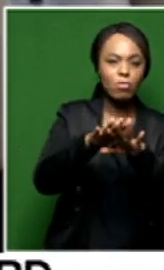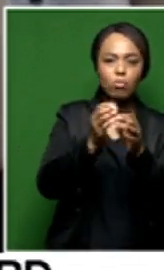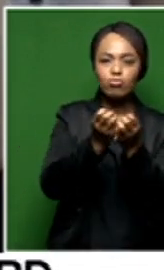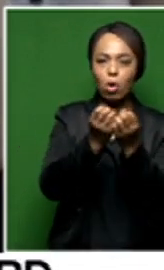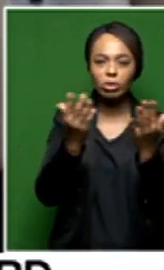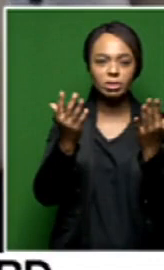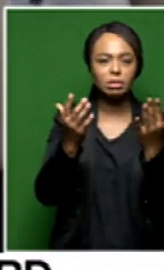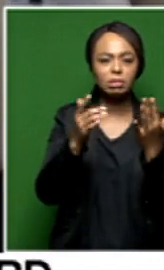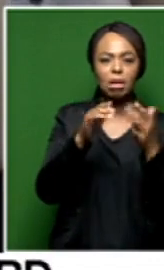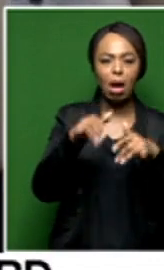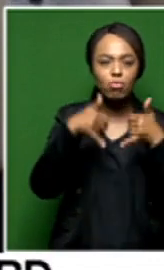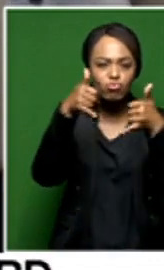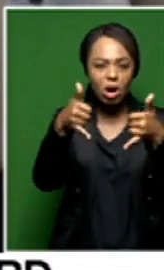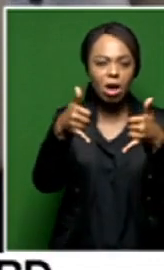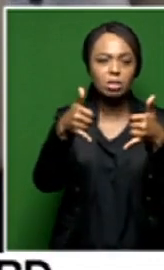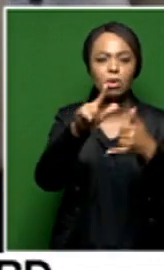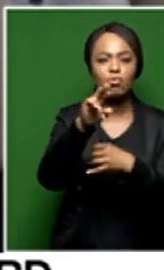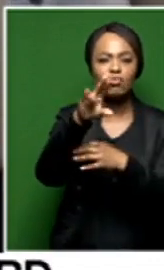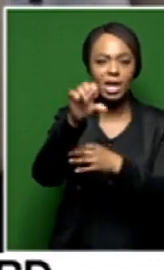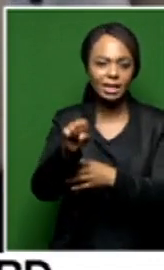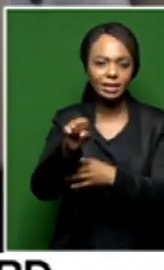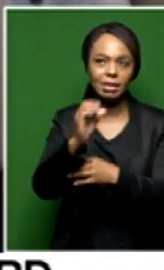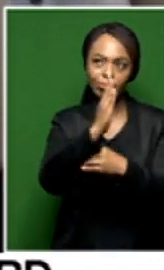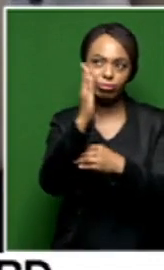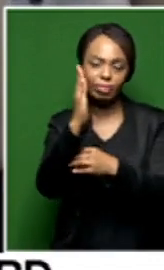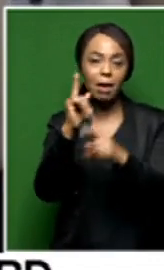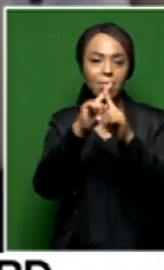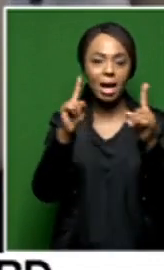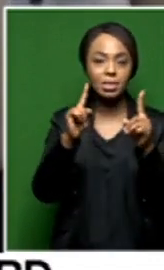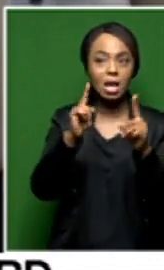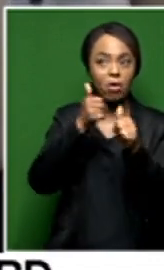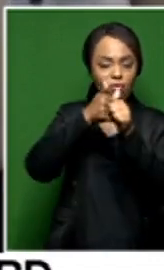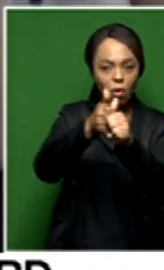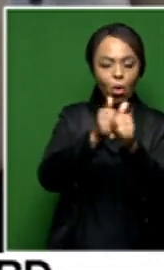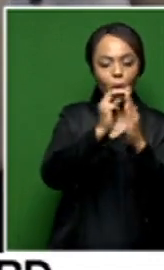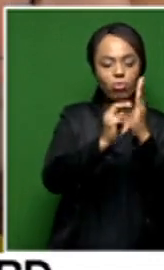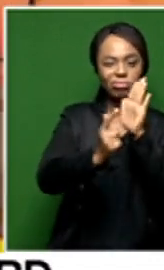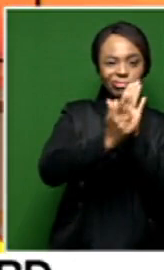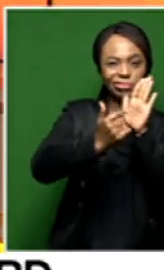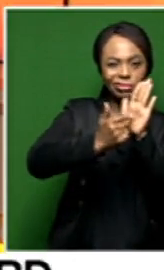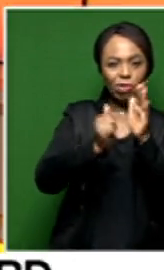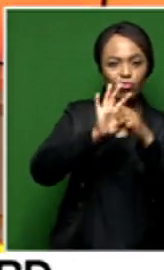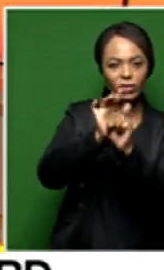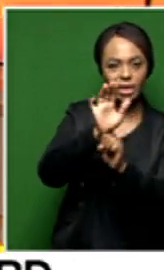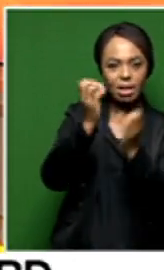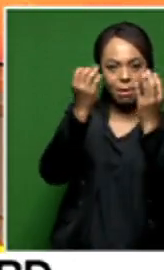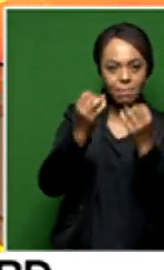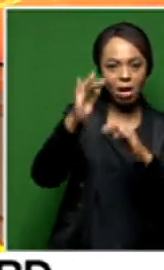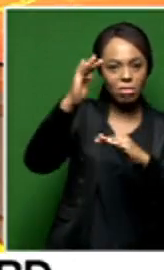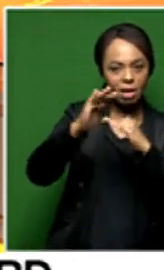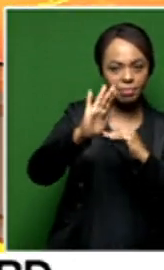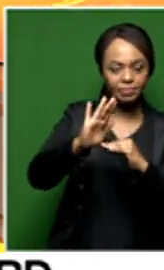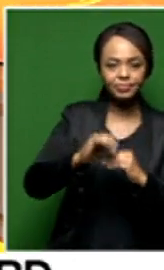huge Loeries Awards evening within COVID numbers, of course. Yeah. And after a 2-year hiatus, how has it been preparing for